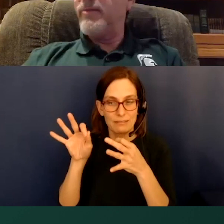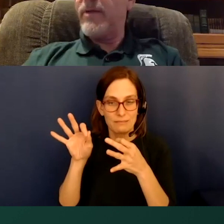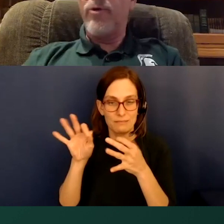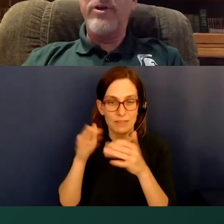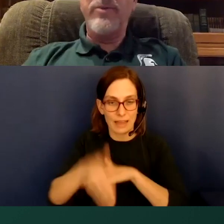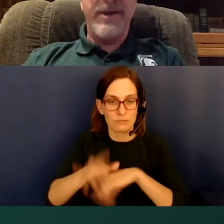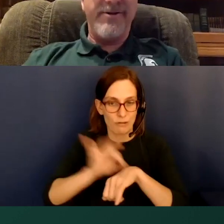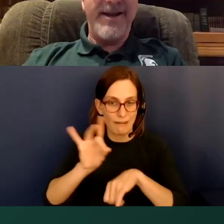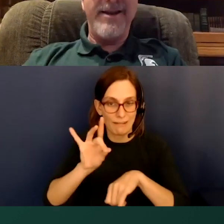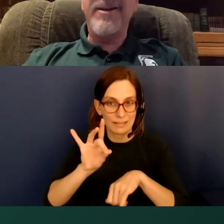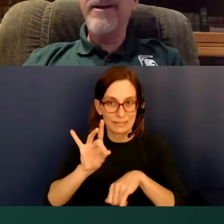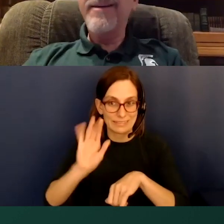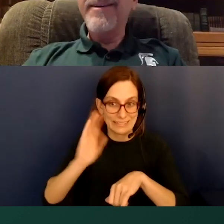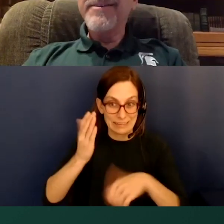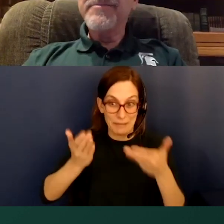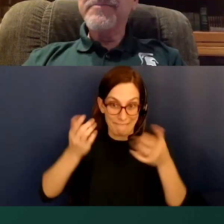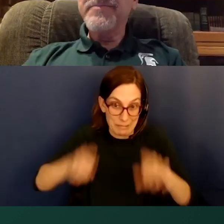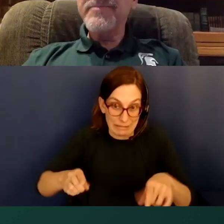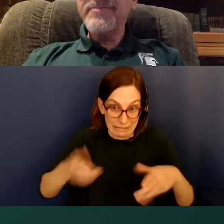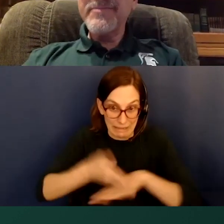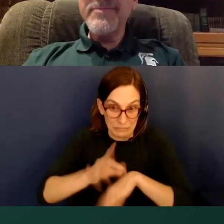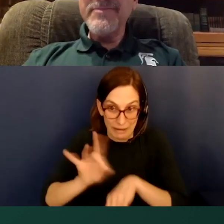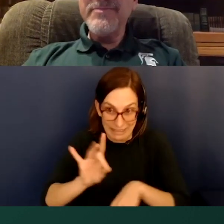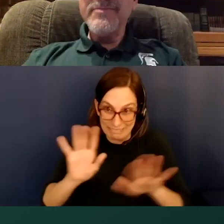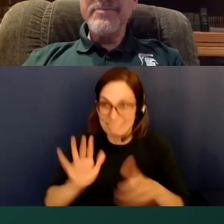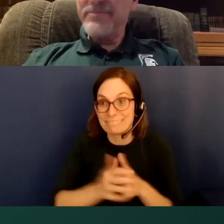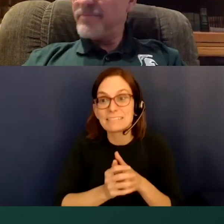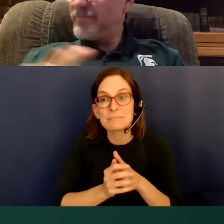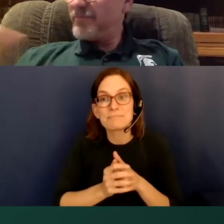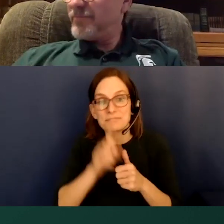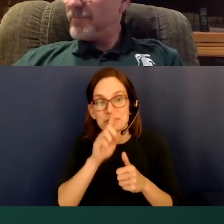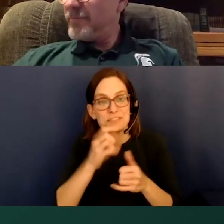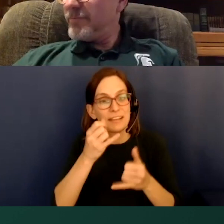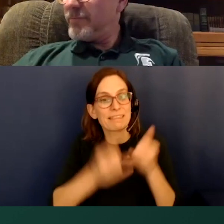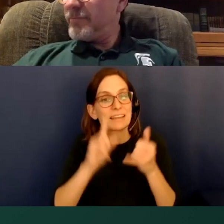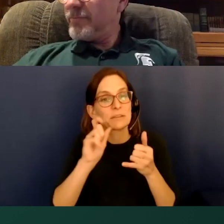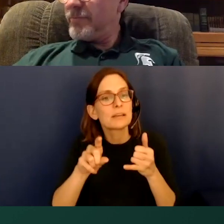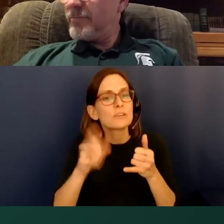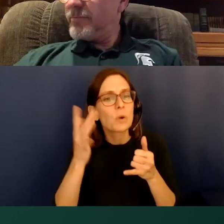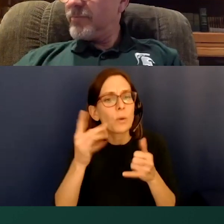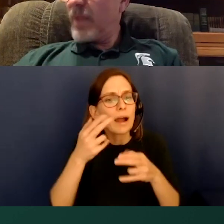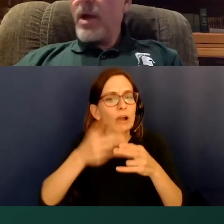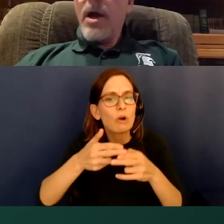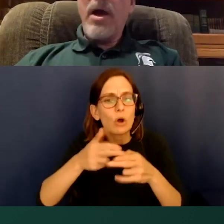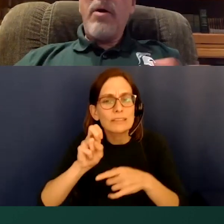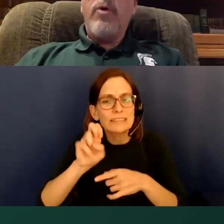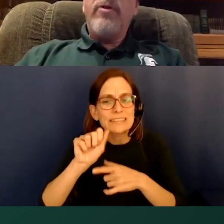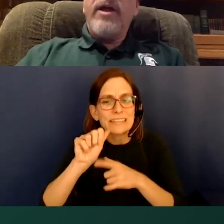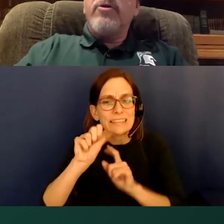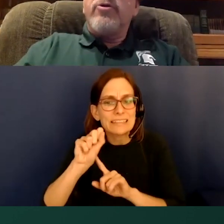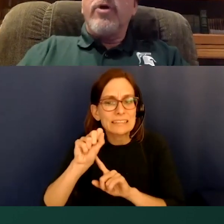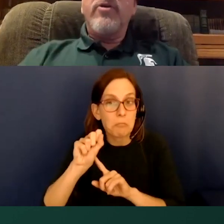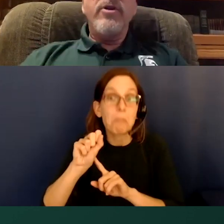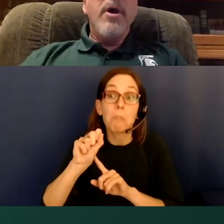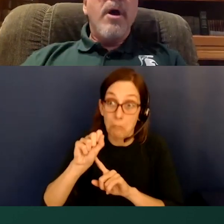because it seems like we're going to be later than 8 o'clock. okay, I guess just one last question then. Why are they called seas? Well,